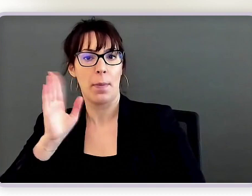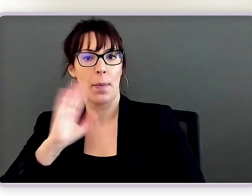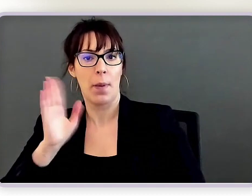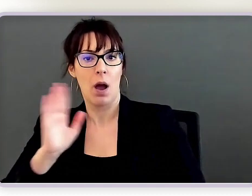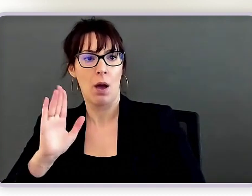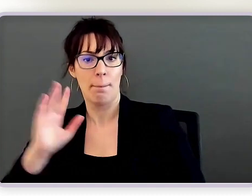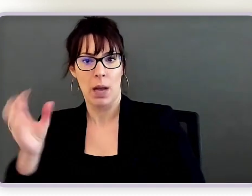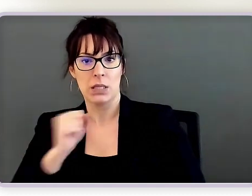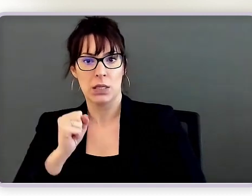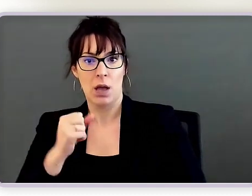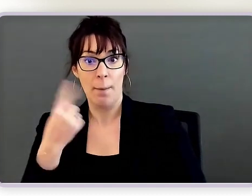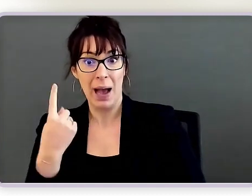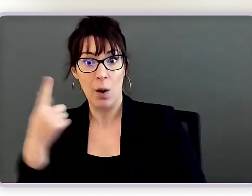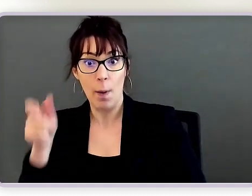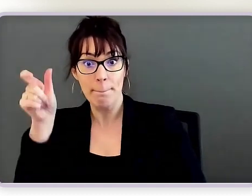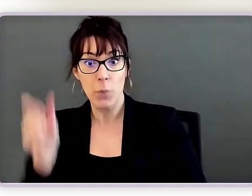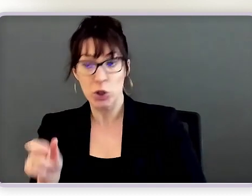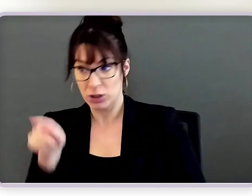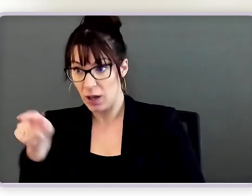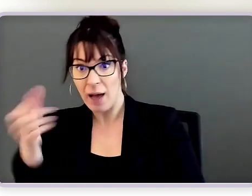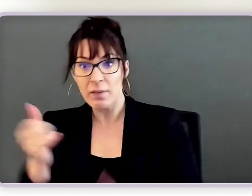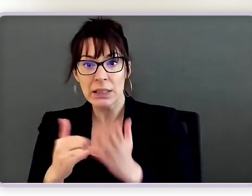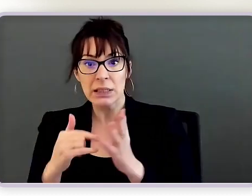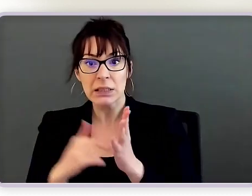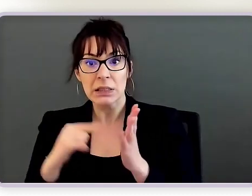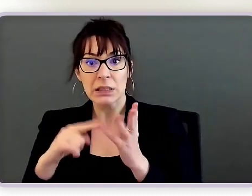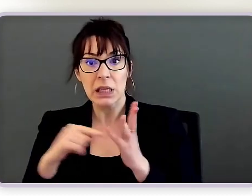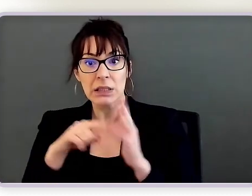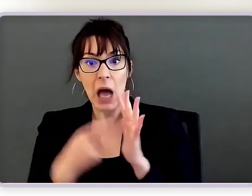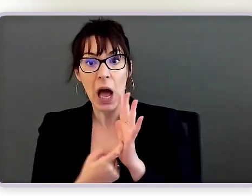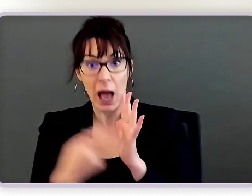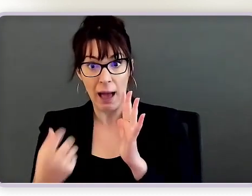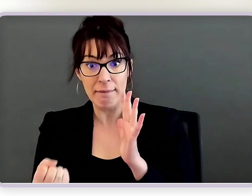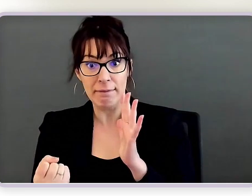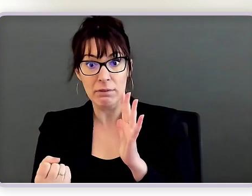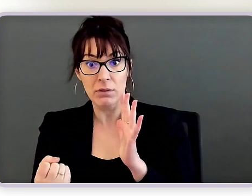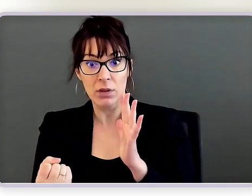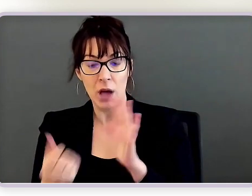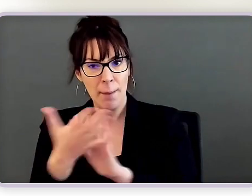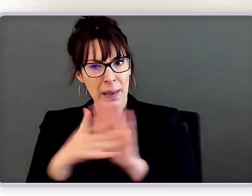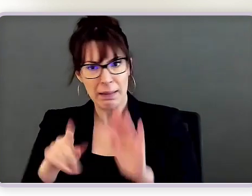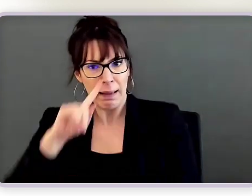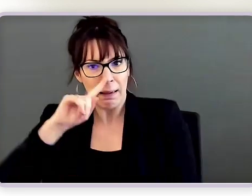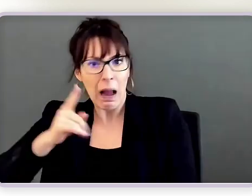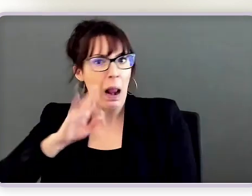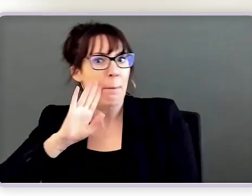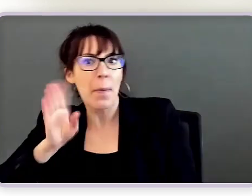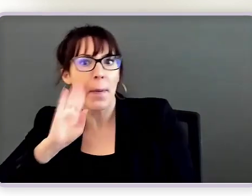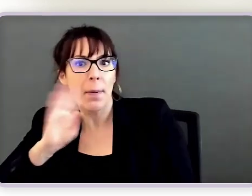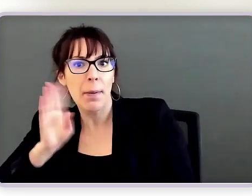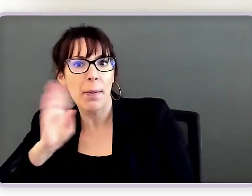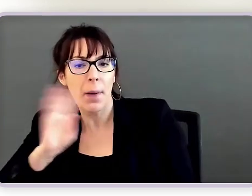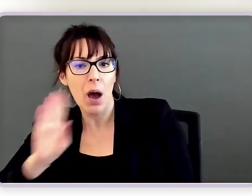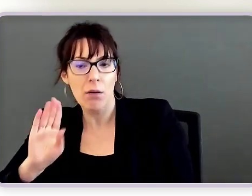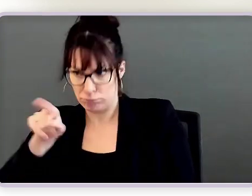And so your client's not going to be able to make an oral presentation and will need to do it some other way.